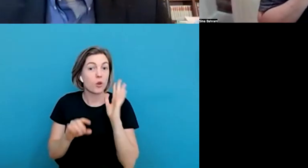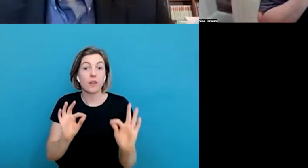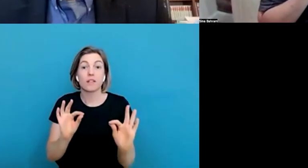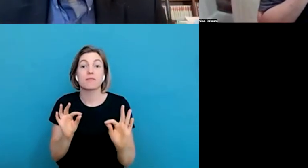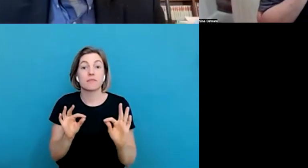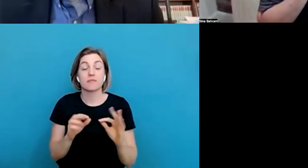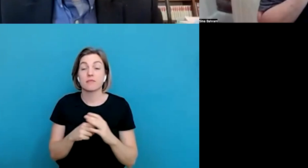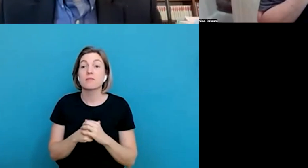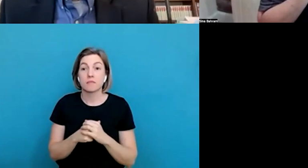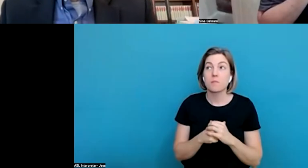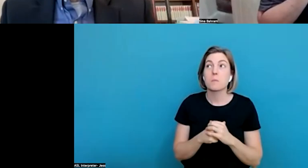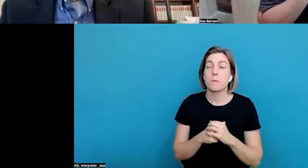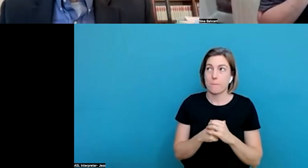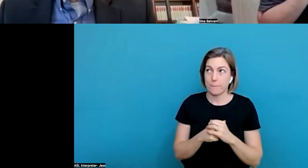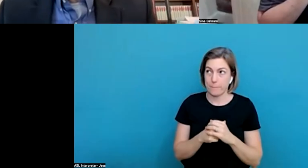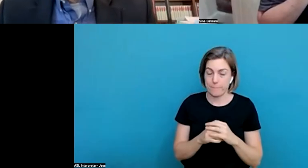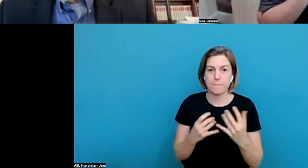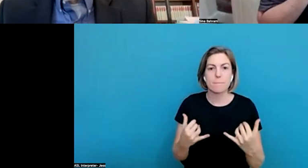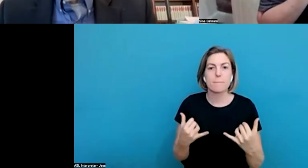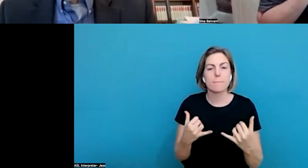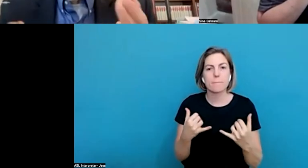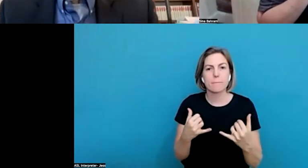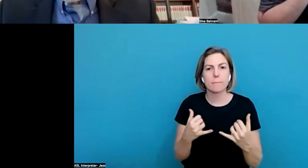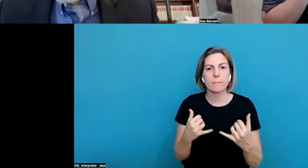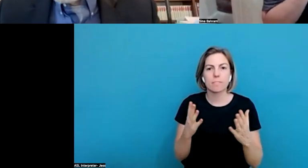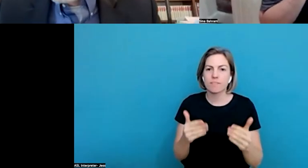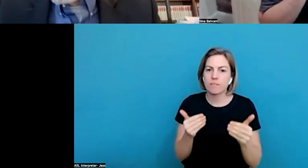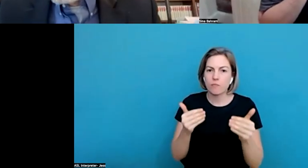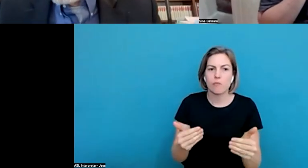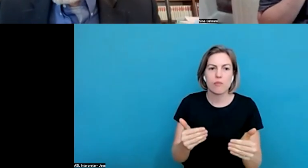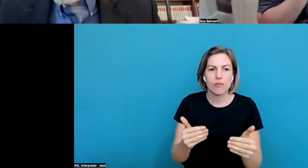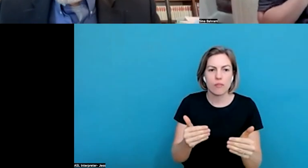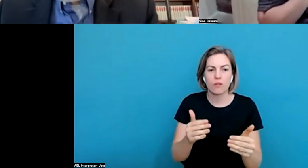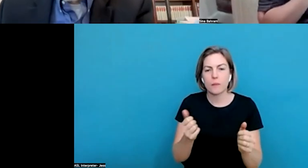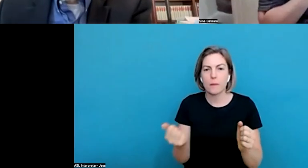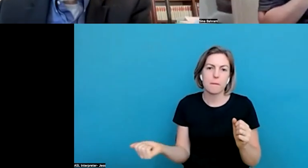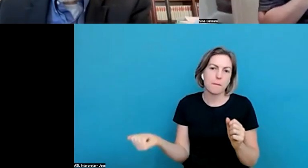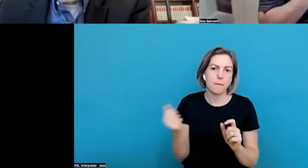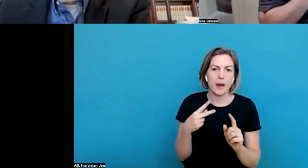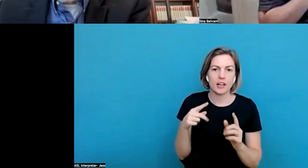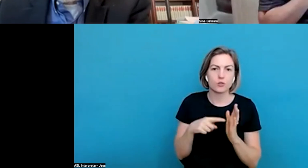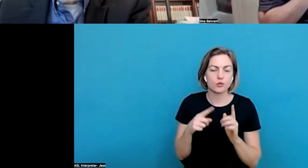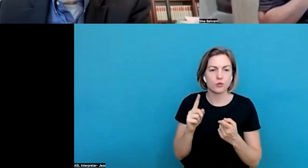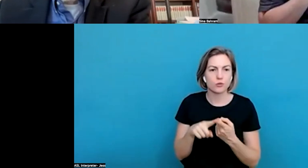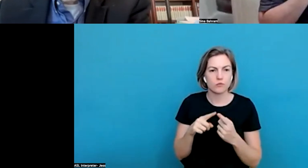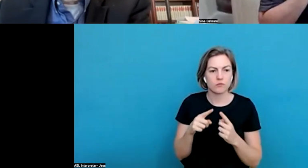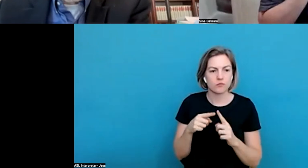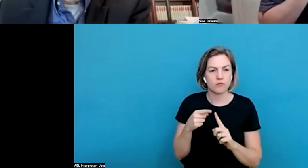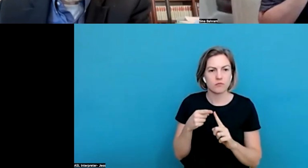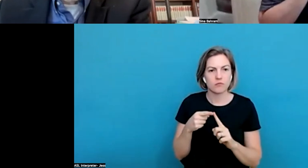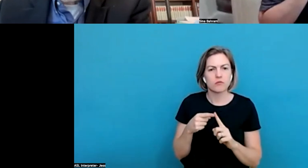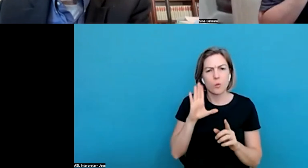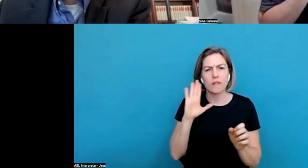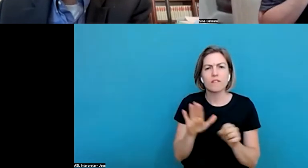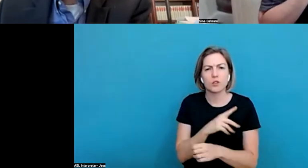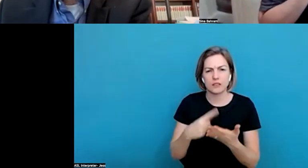And let's dive back in, and I'll pull you back in again. We'll be doing this in full discussion